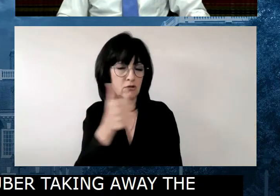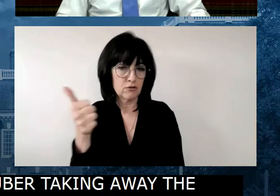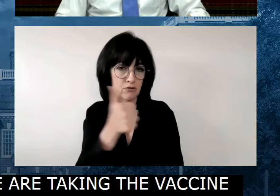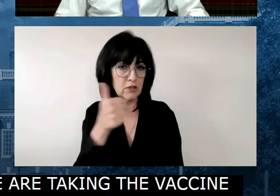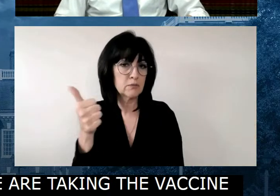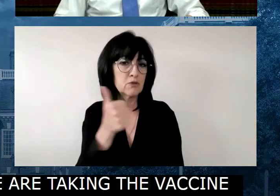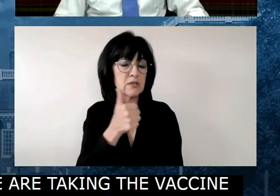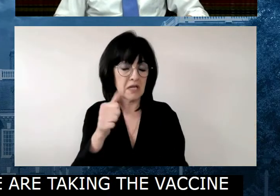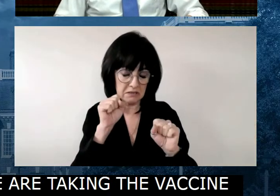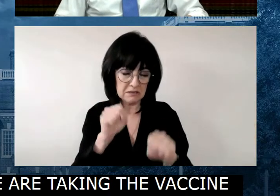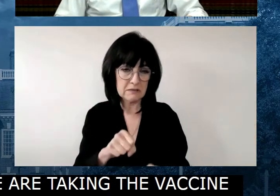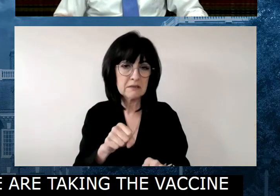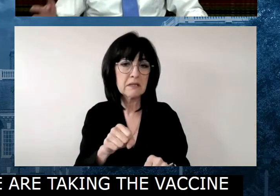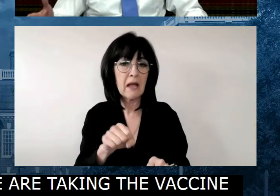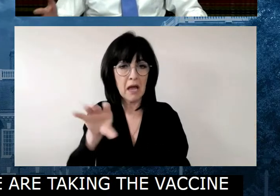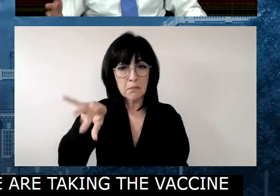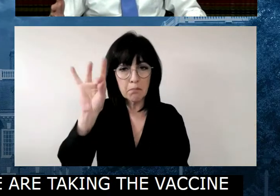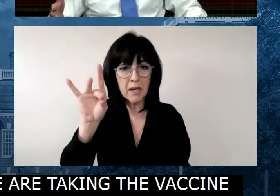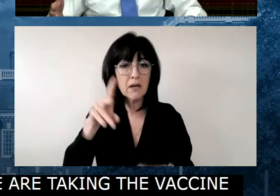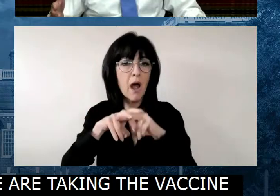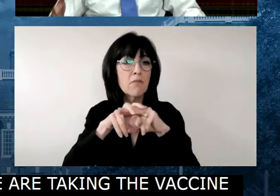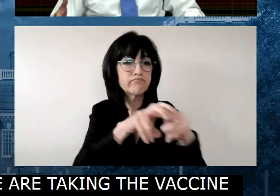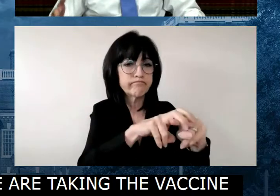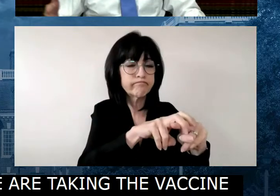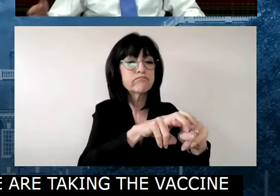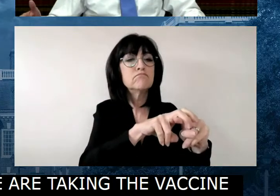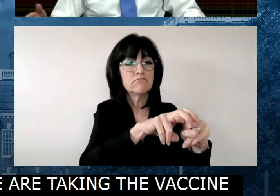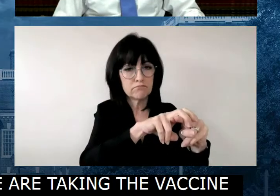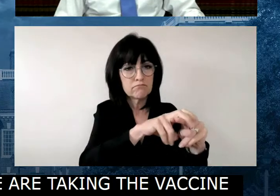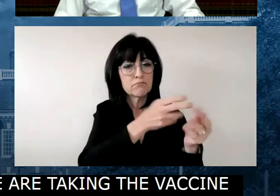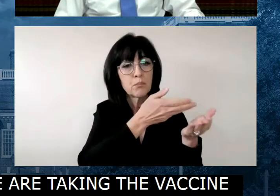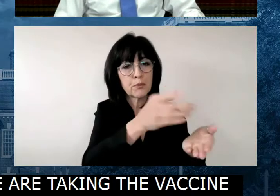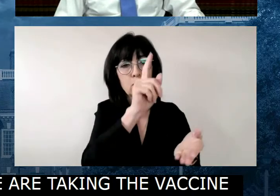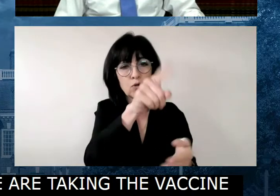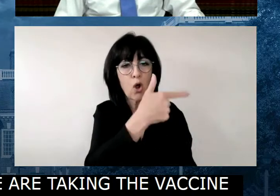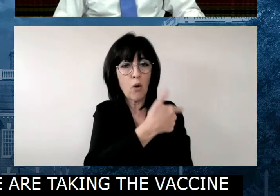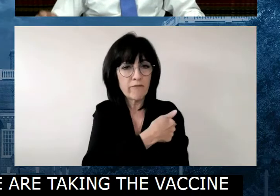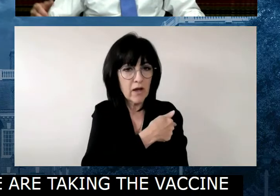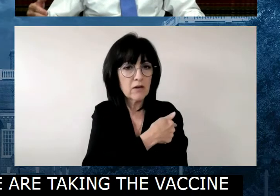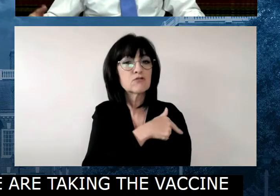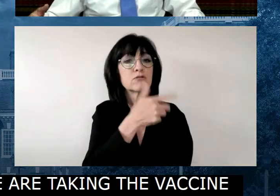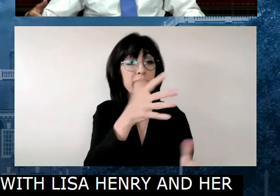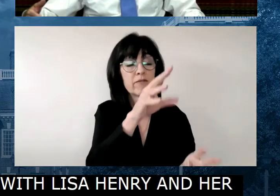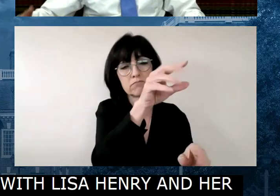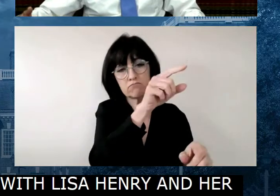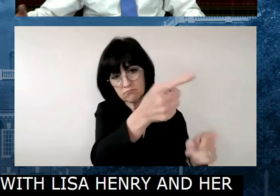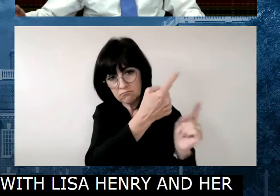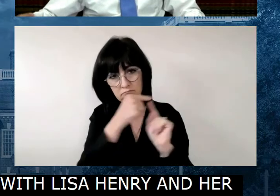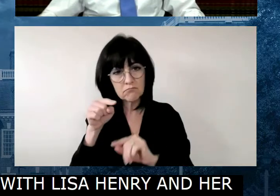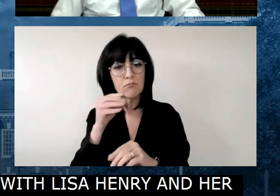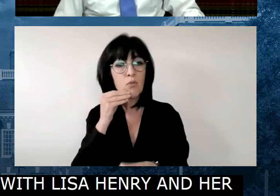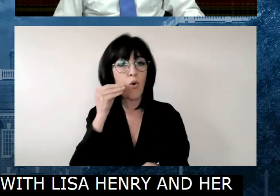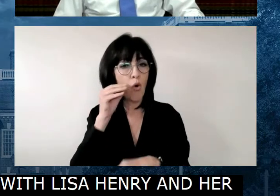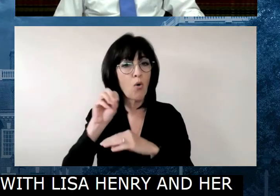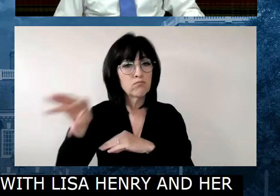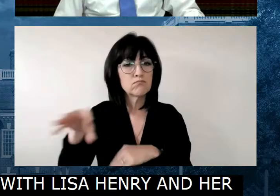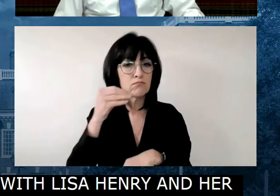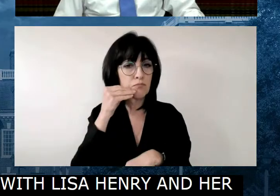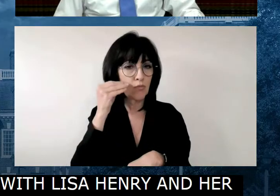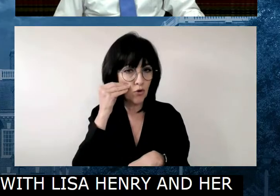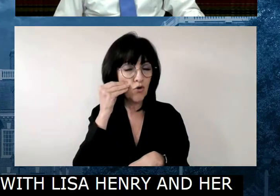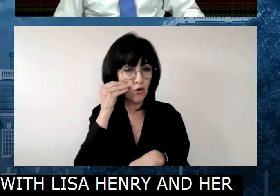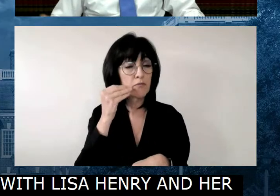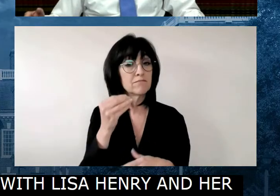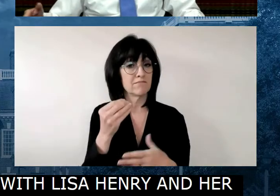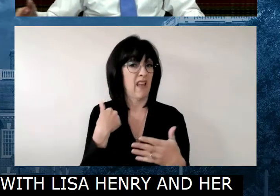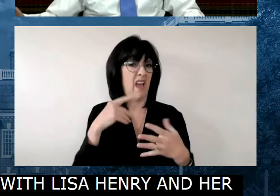getting directly in communities. We will have our public health and DEMA clinics, which will make available the